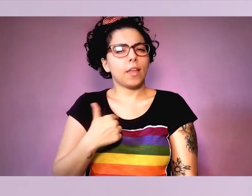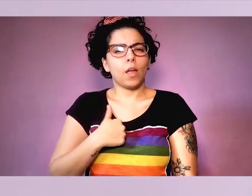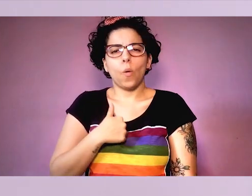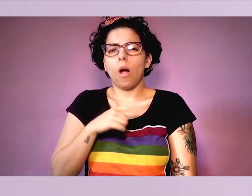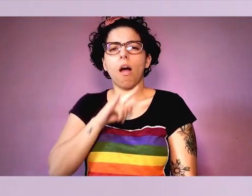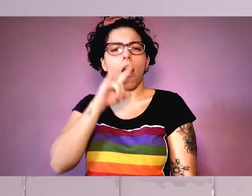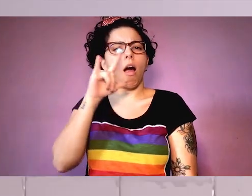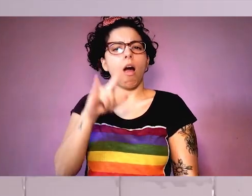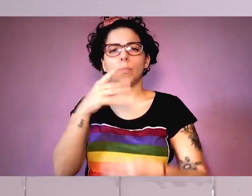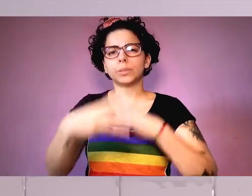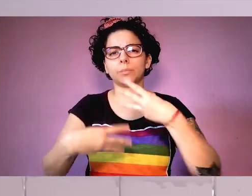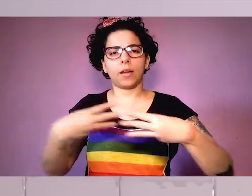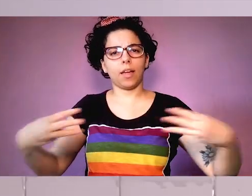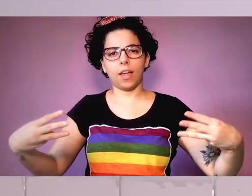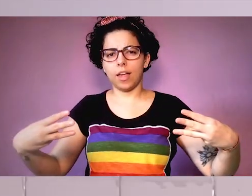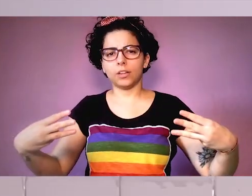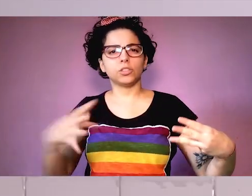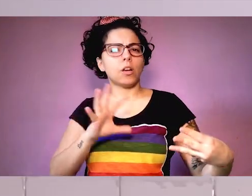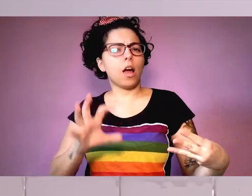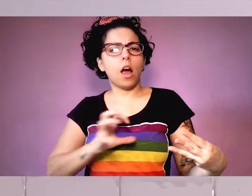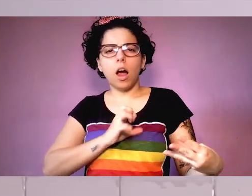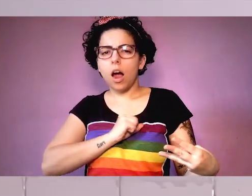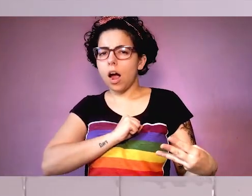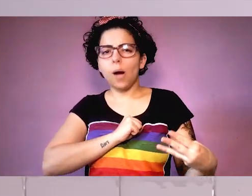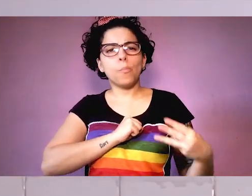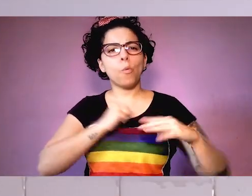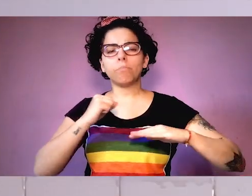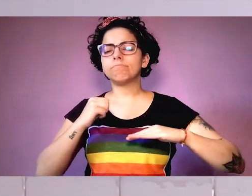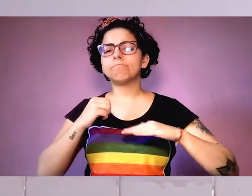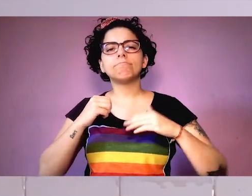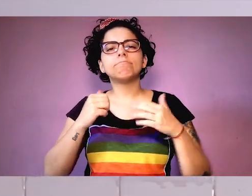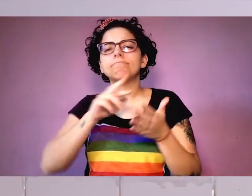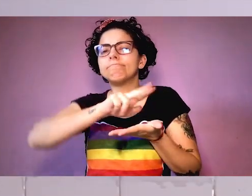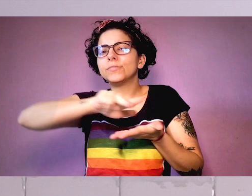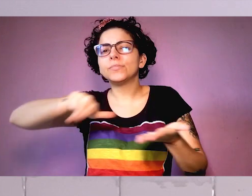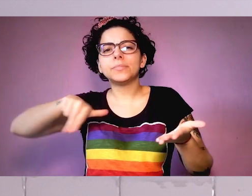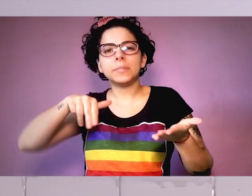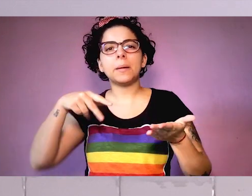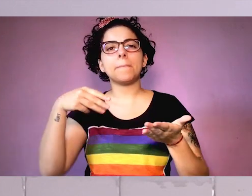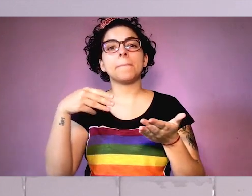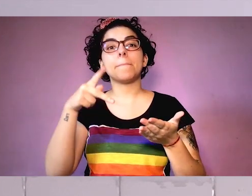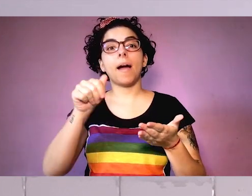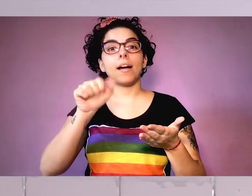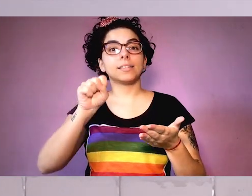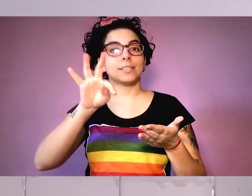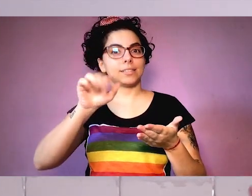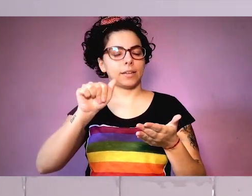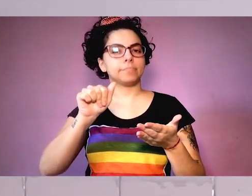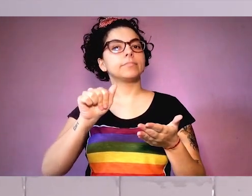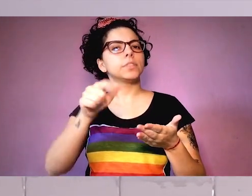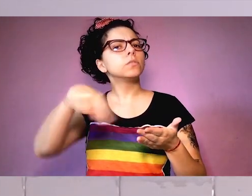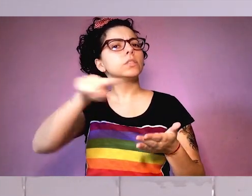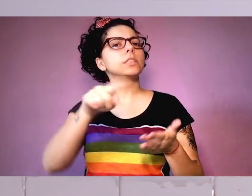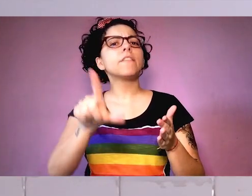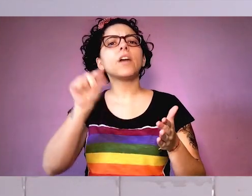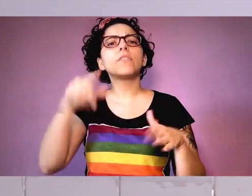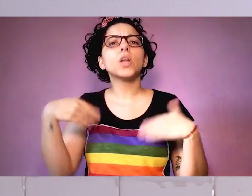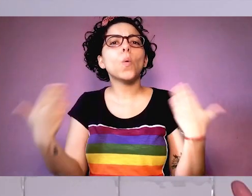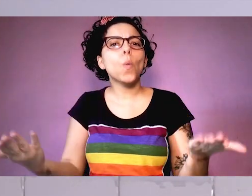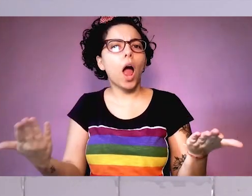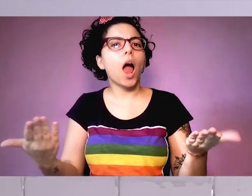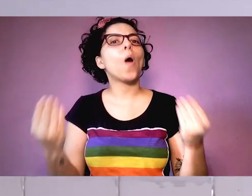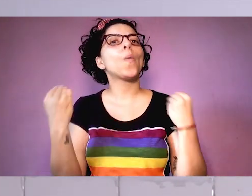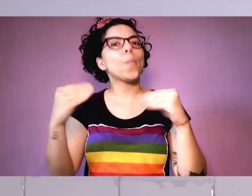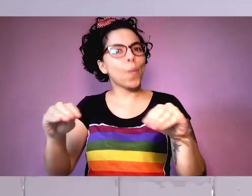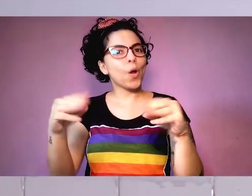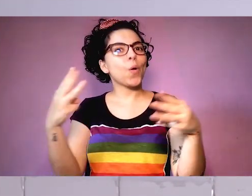Very hot. Now, I love spaghetti. I love pasta. What are your favorite foods?